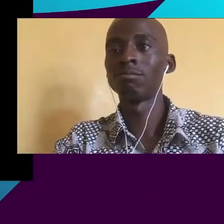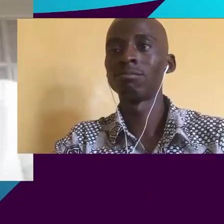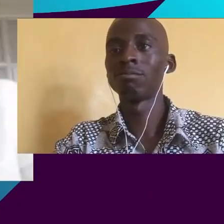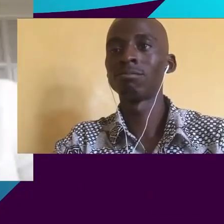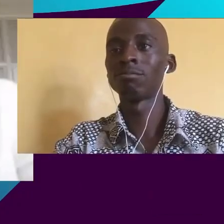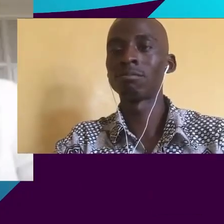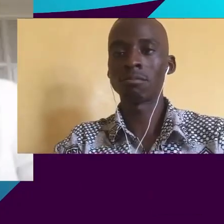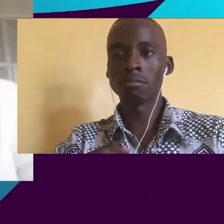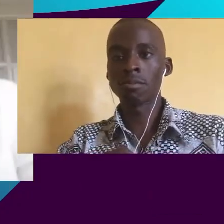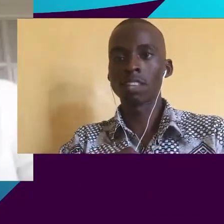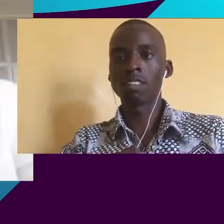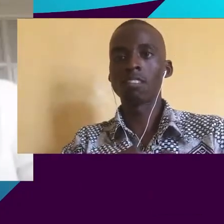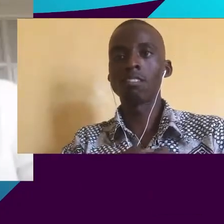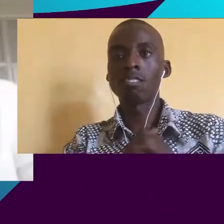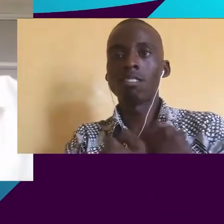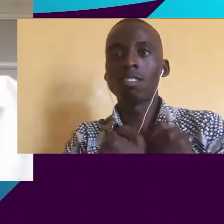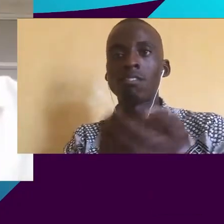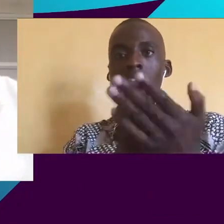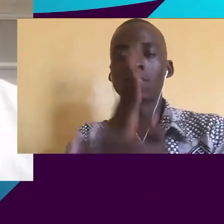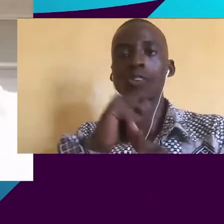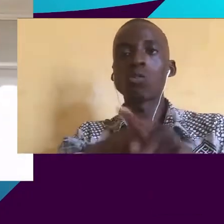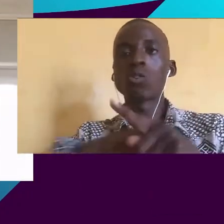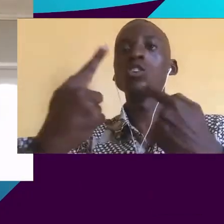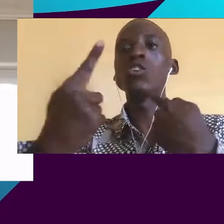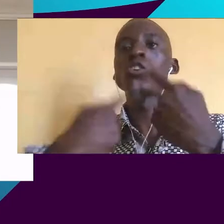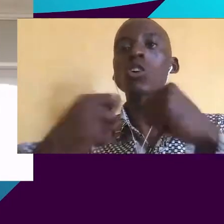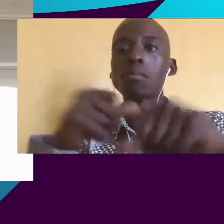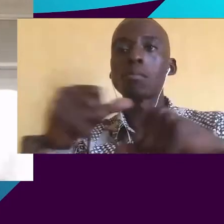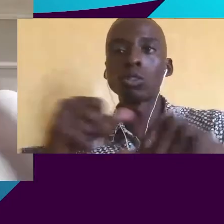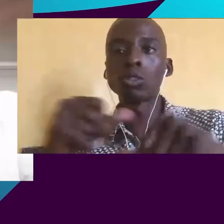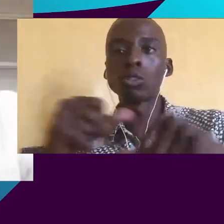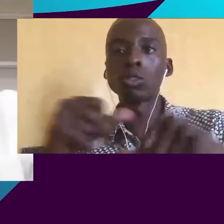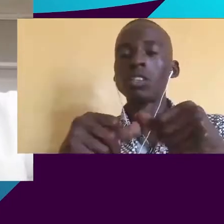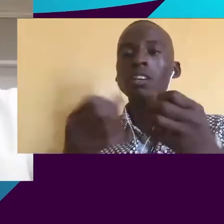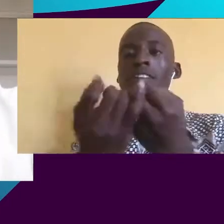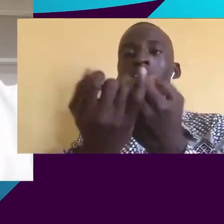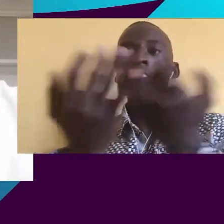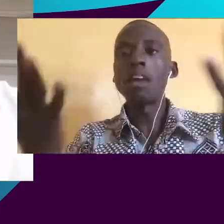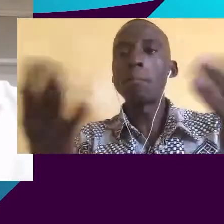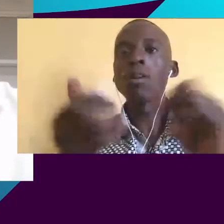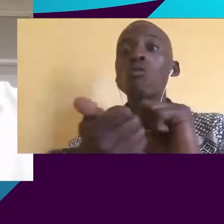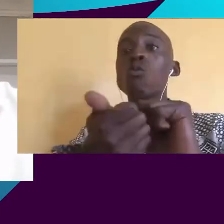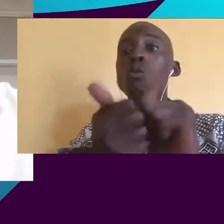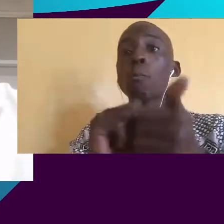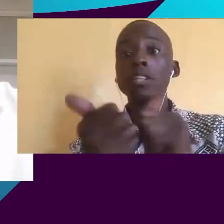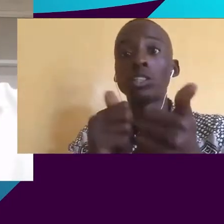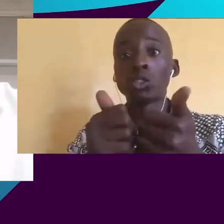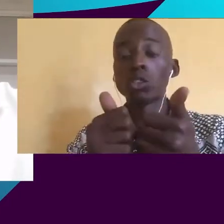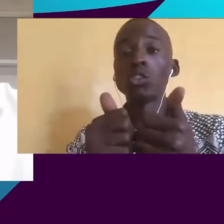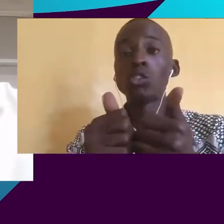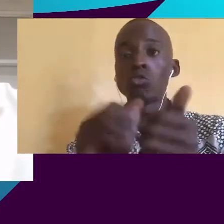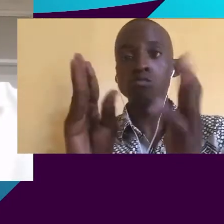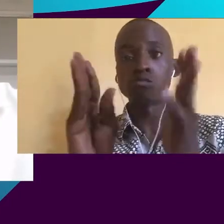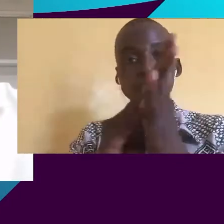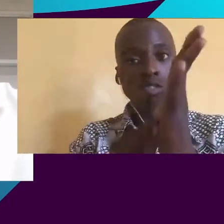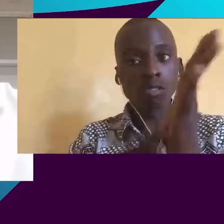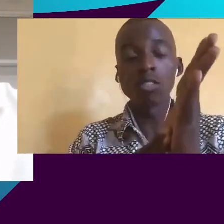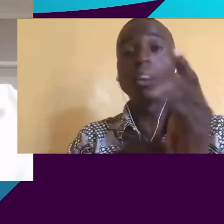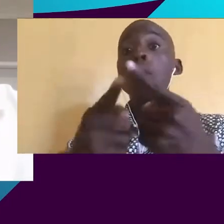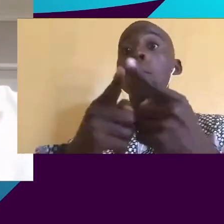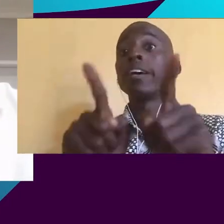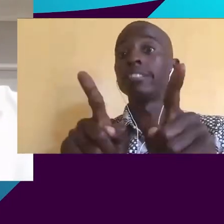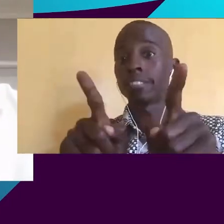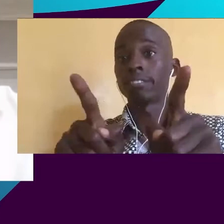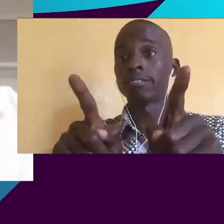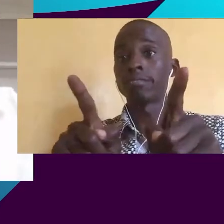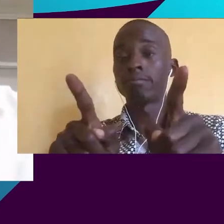I like the part when you talk about the number of competitions that you've set up. But also